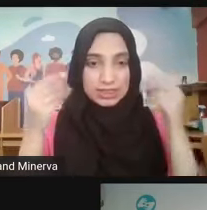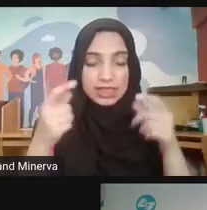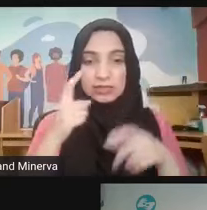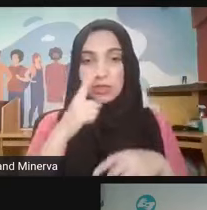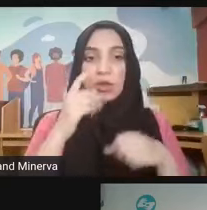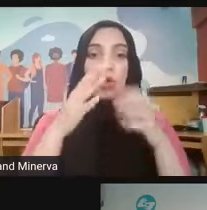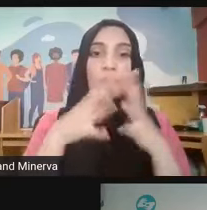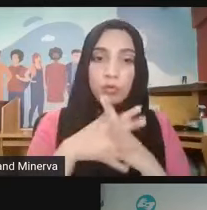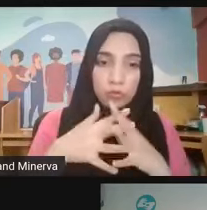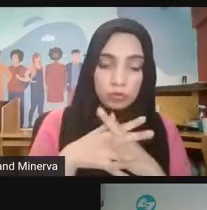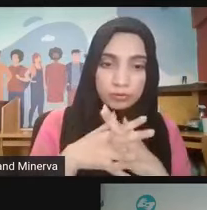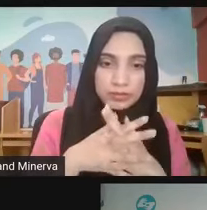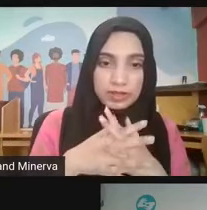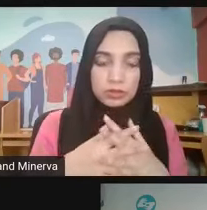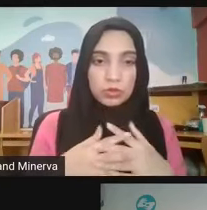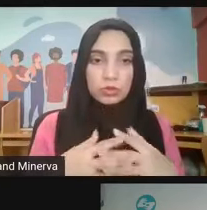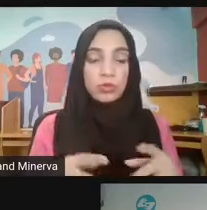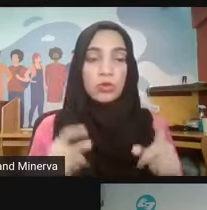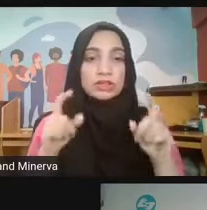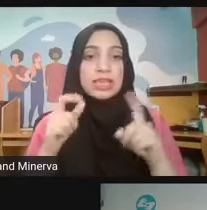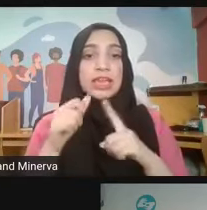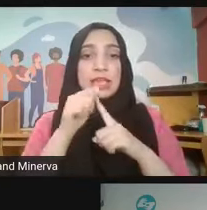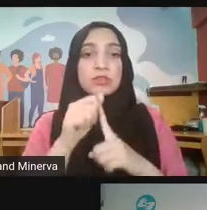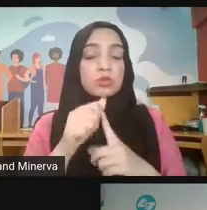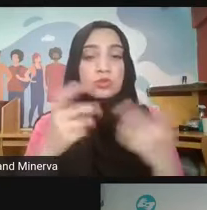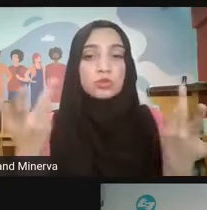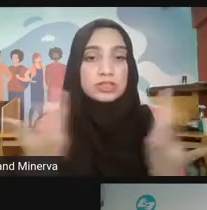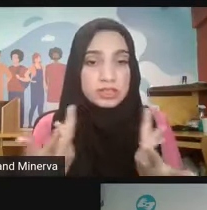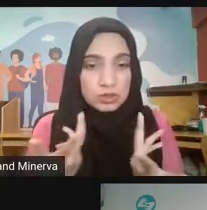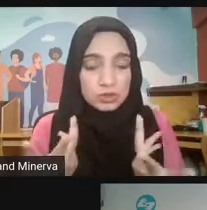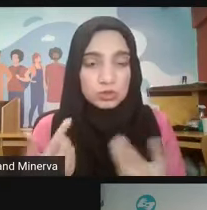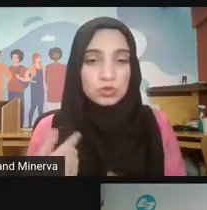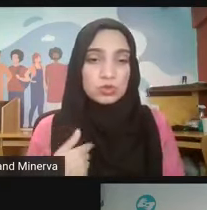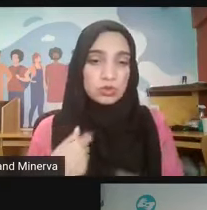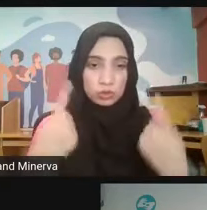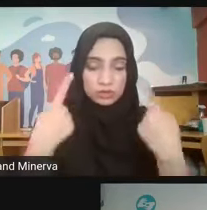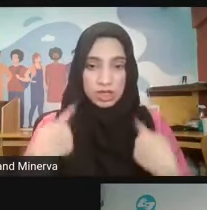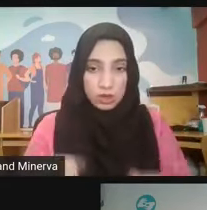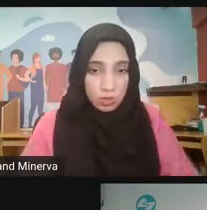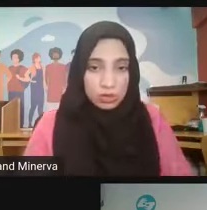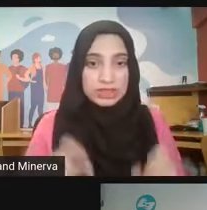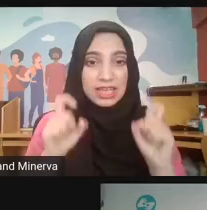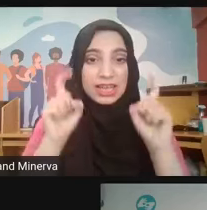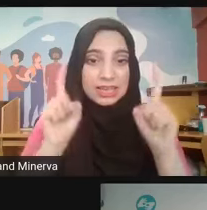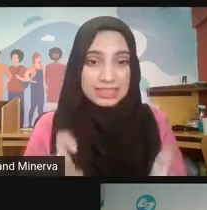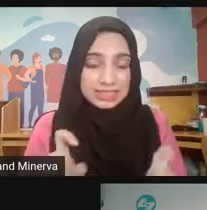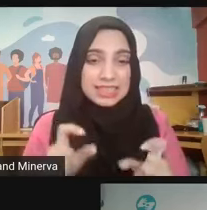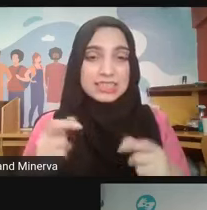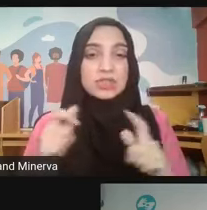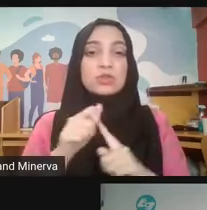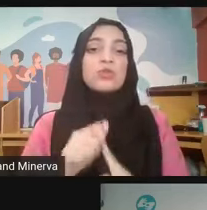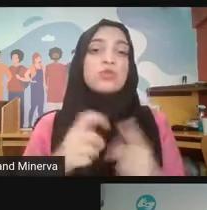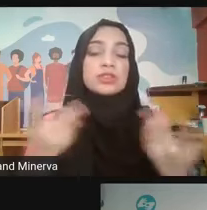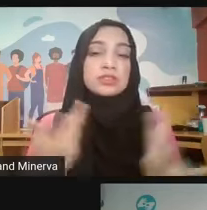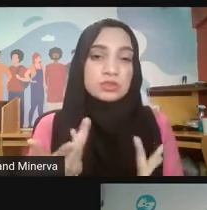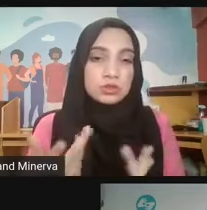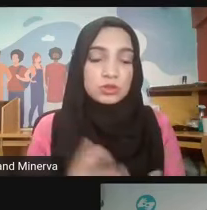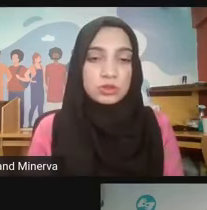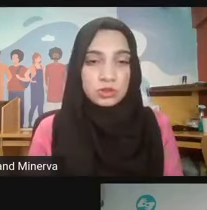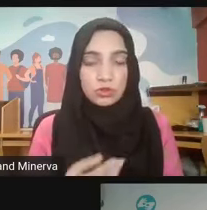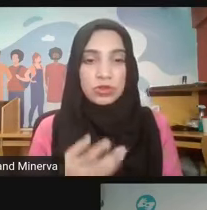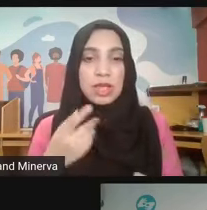on the importance of examining their breasts every month to detect early signs of breast cancer.